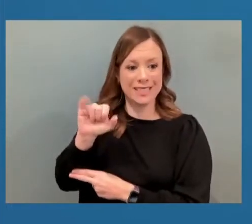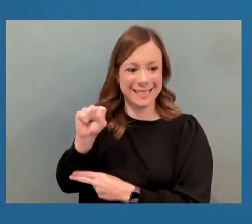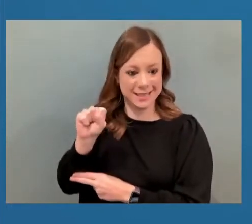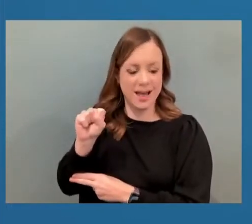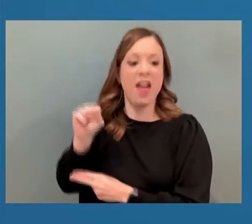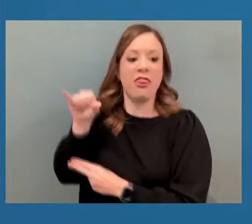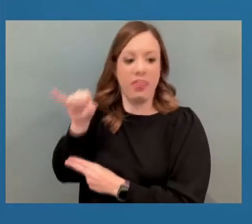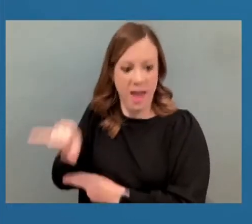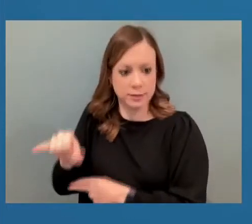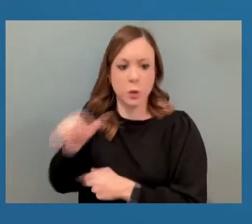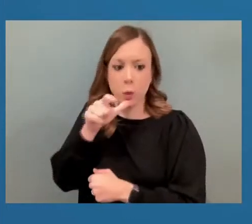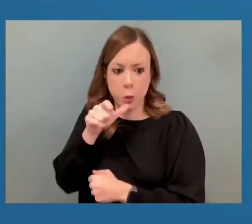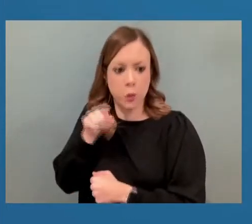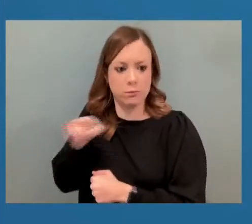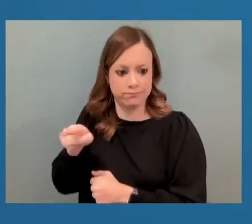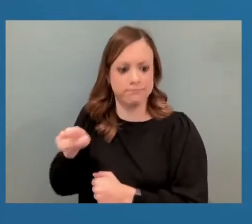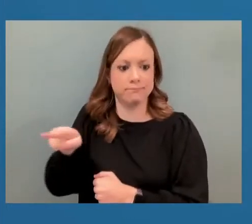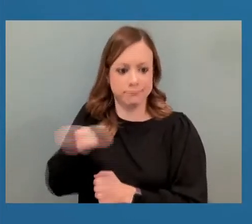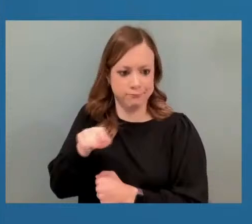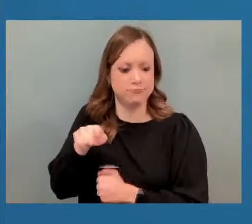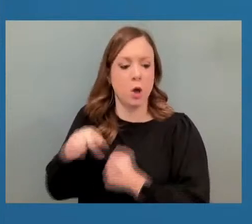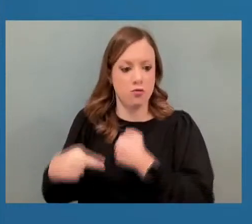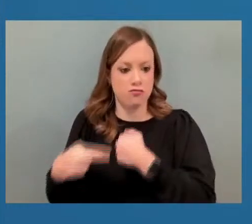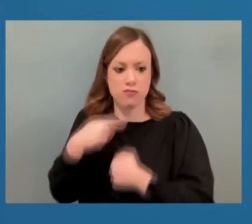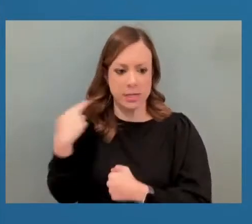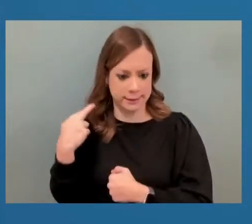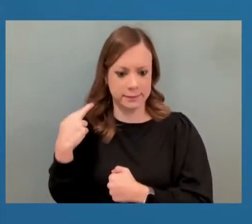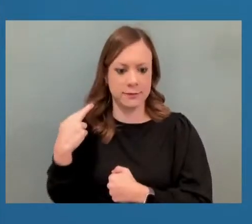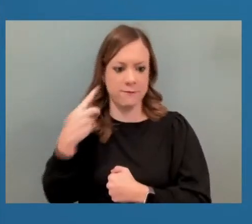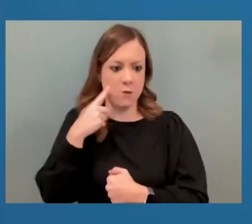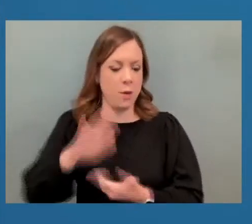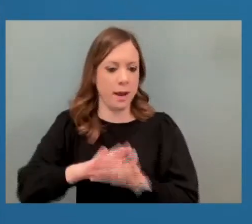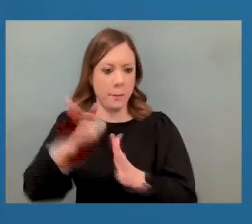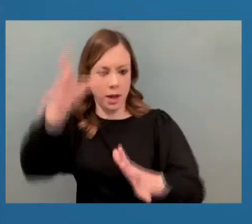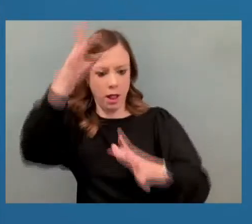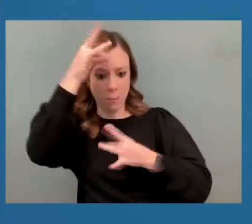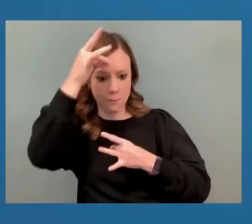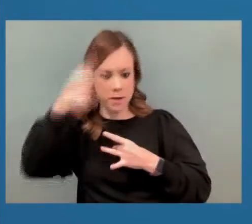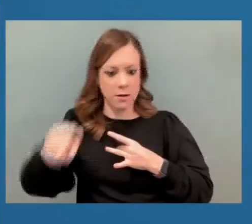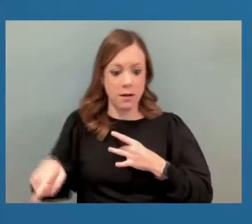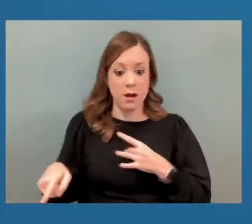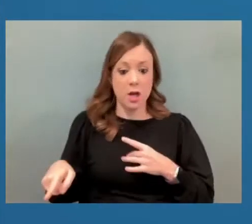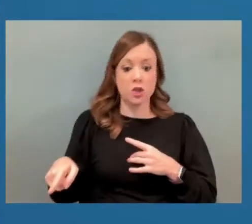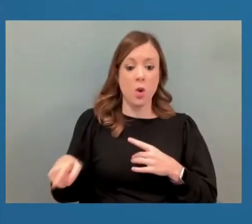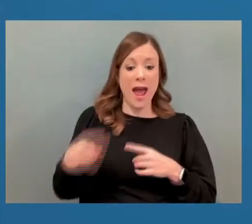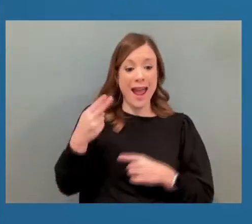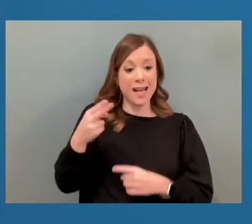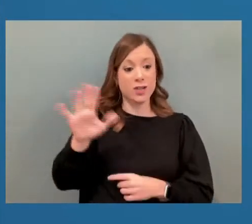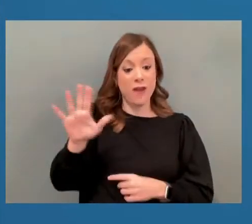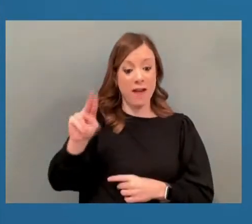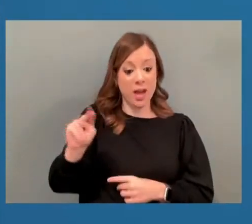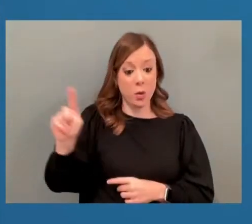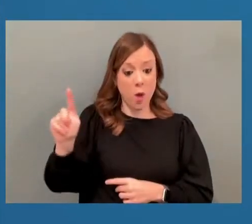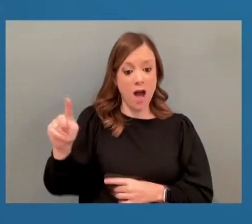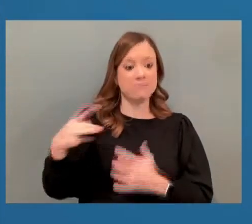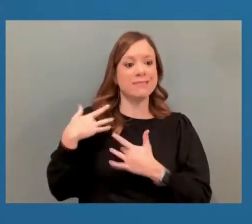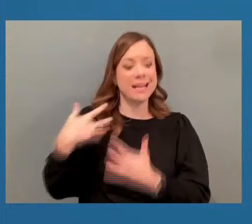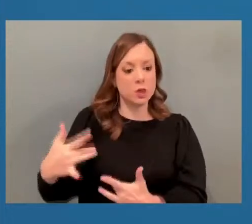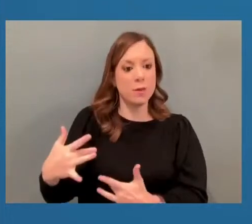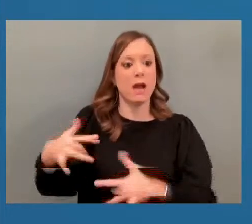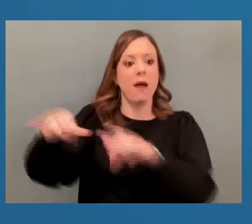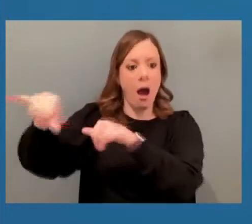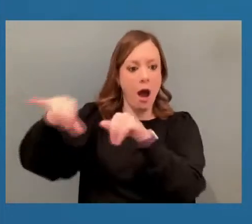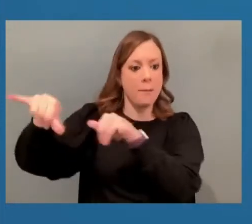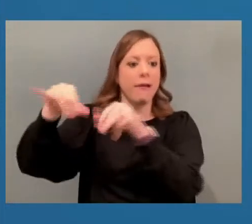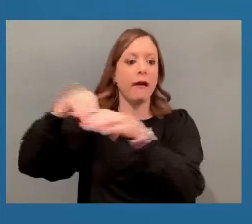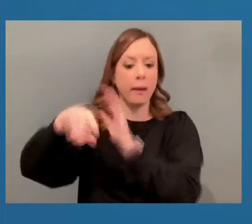prevalent in birds for several years across the globe, really. And while less so, we've seen it in other mammals as well throughout the world as